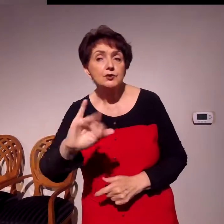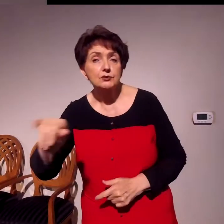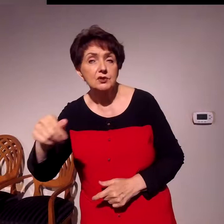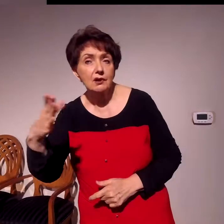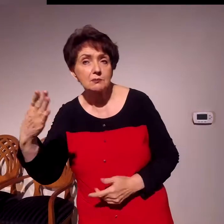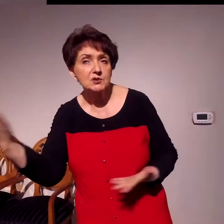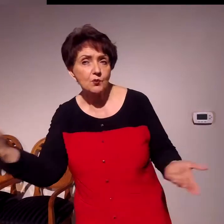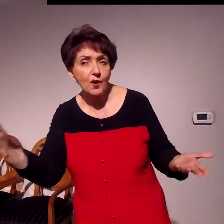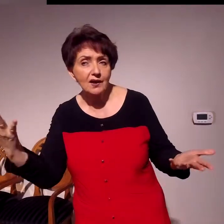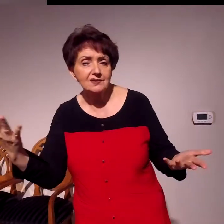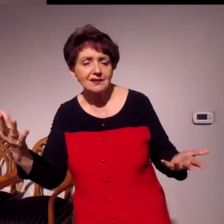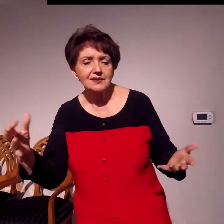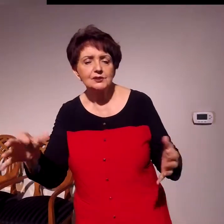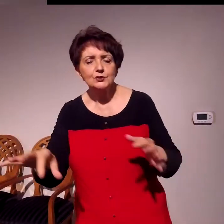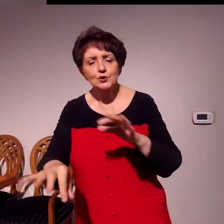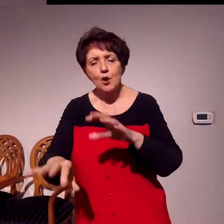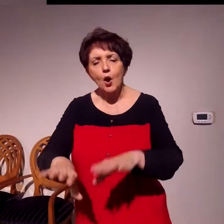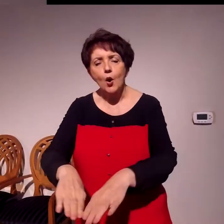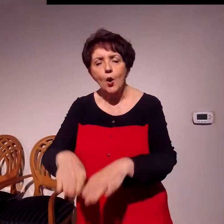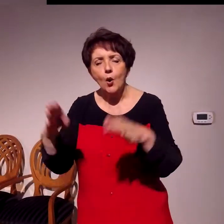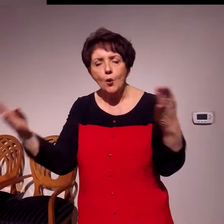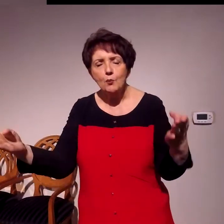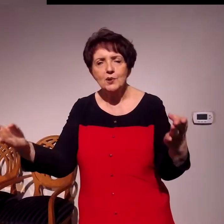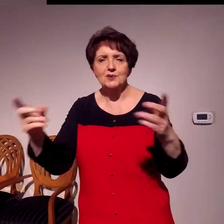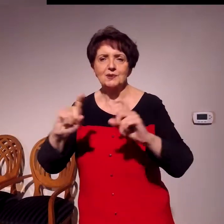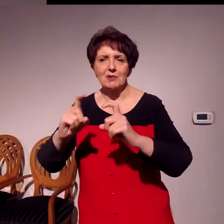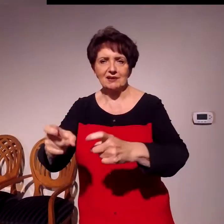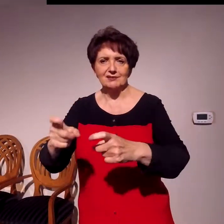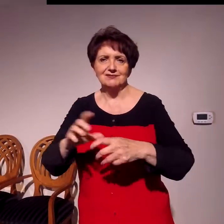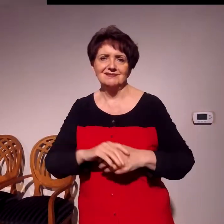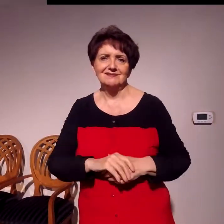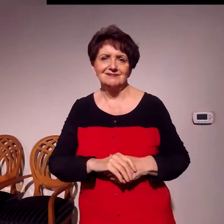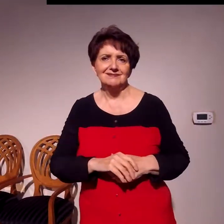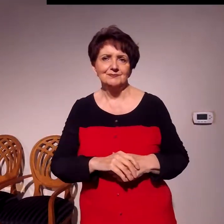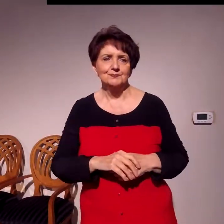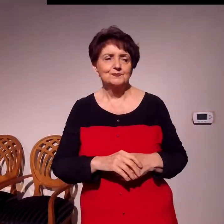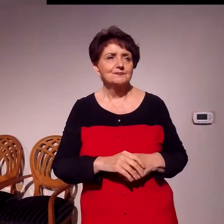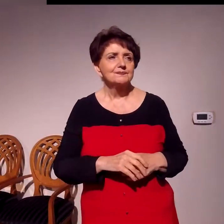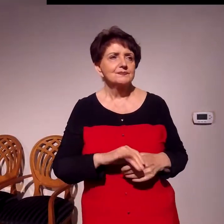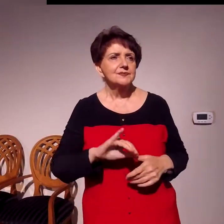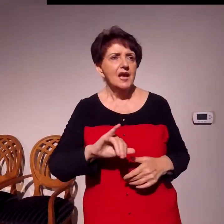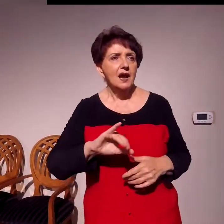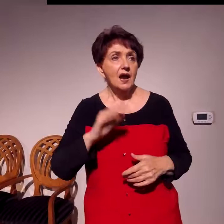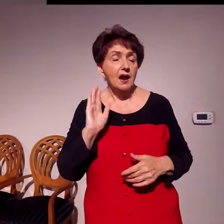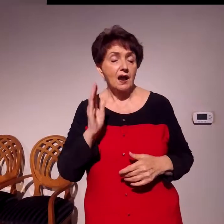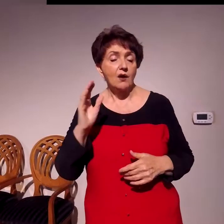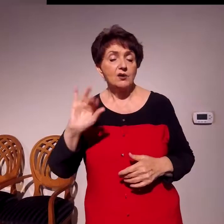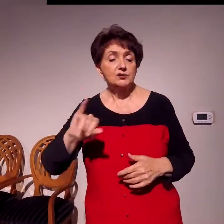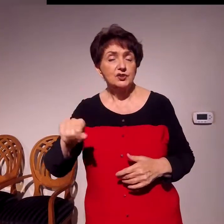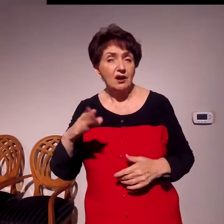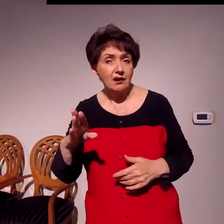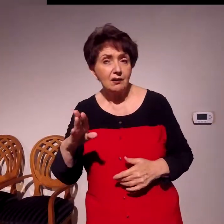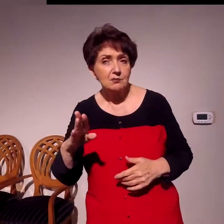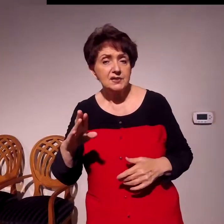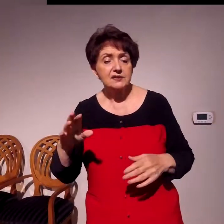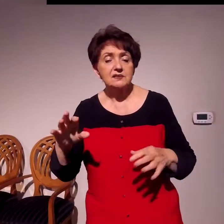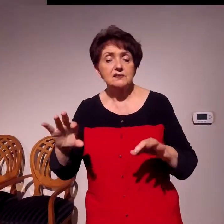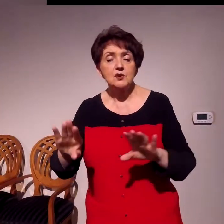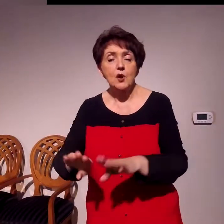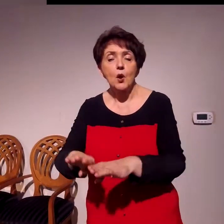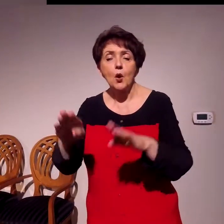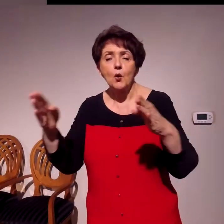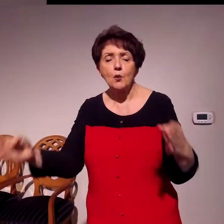beautiful? Each day is a miraculous gift, and our job is to untie the